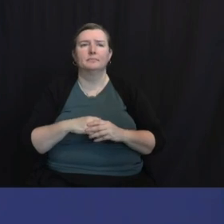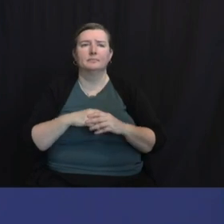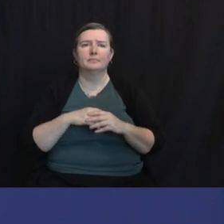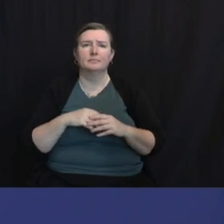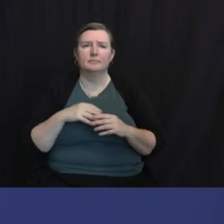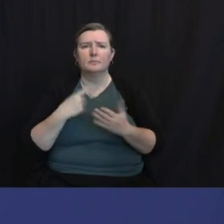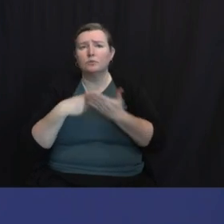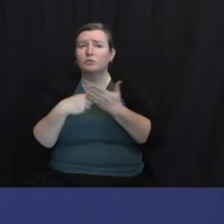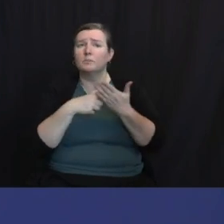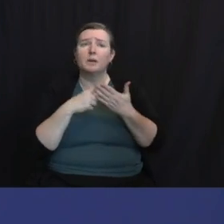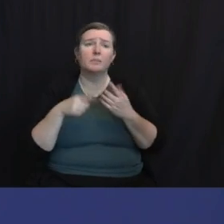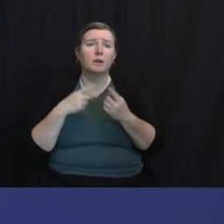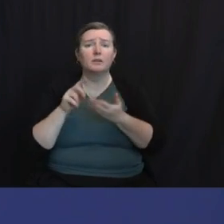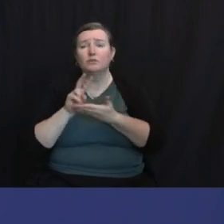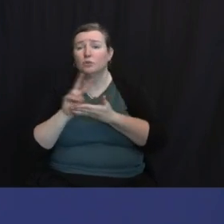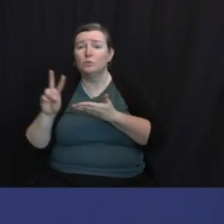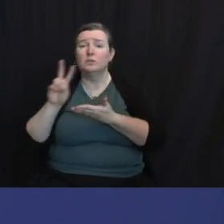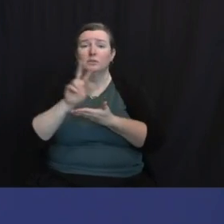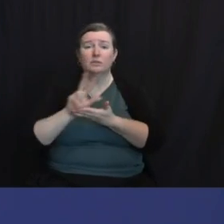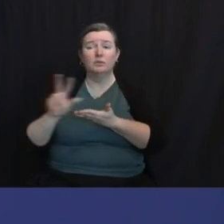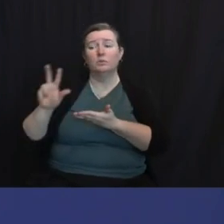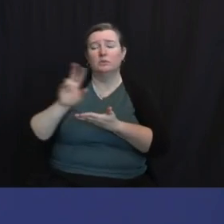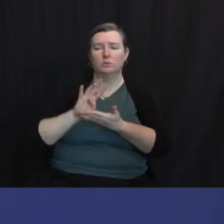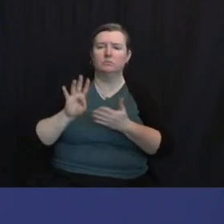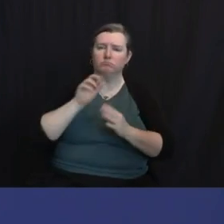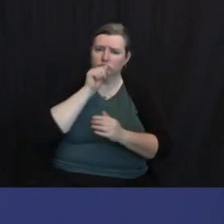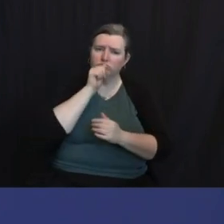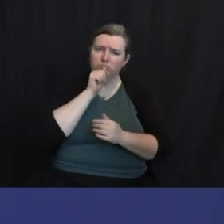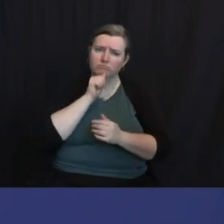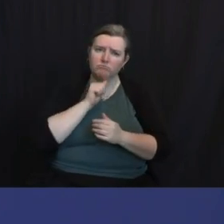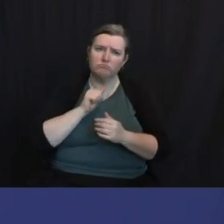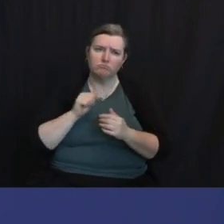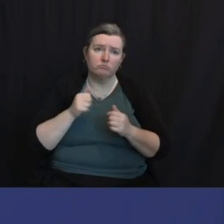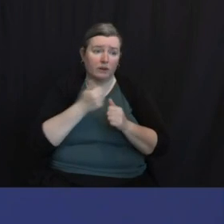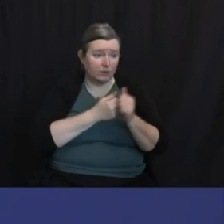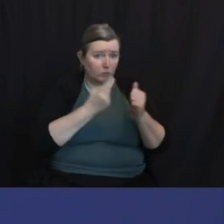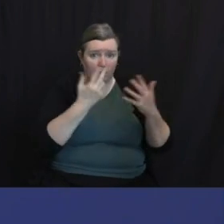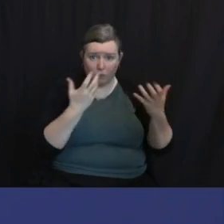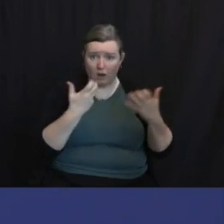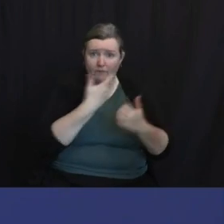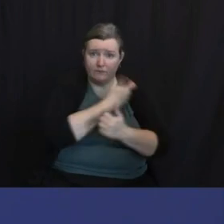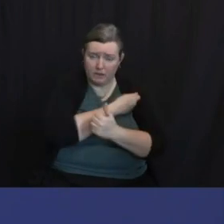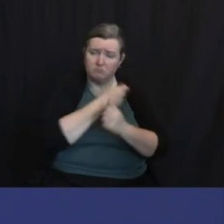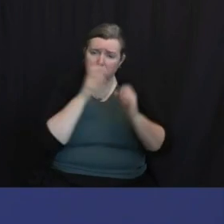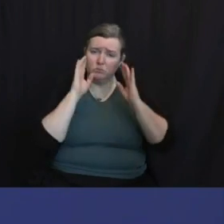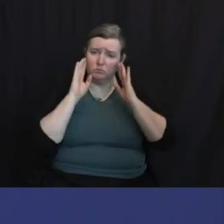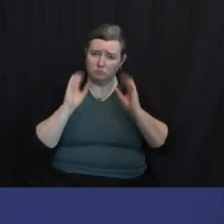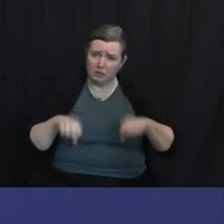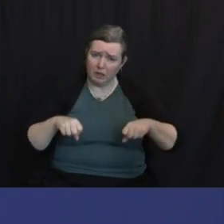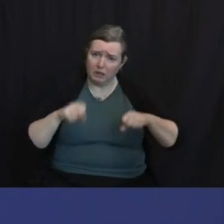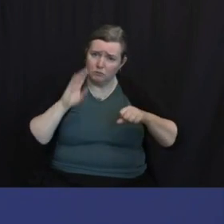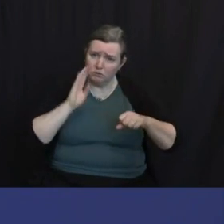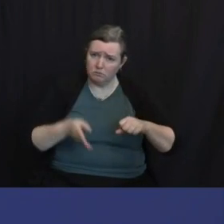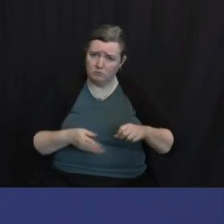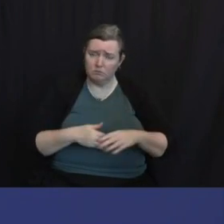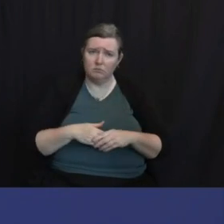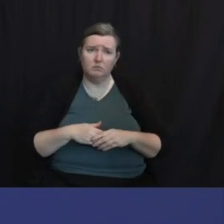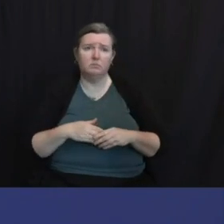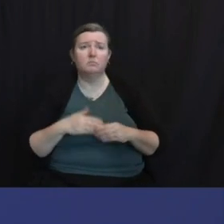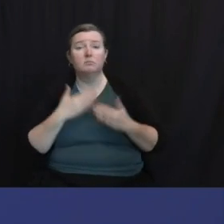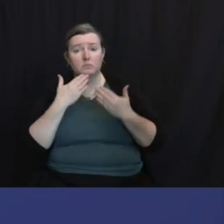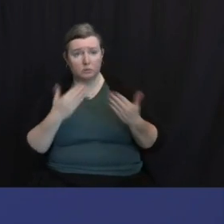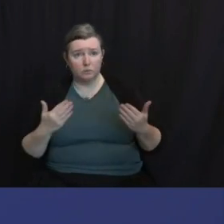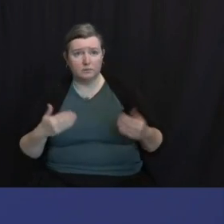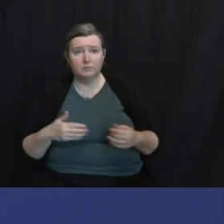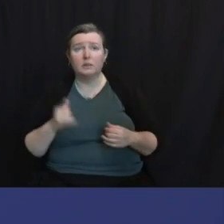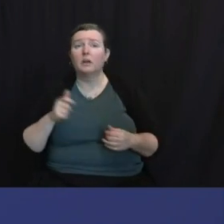of months, anybody who wants to get vaccinated in the state is going to be able to get vaccinated. So thank you for all the above. Pat, with that,